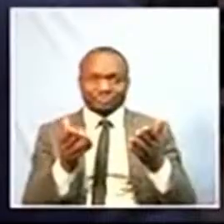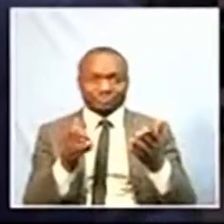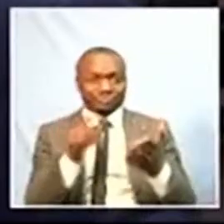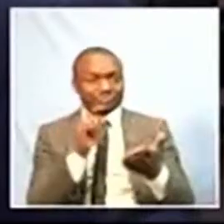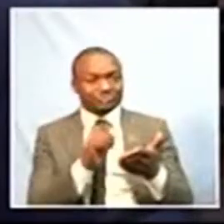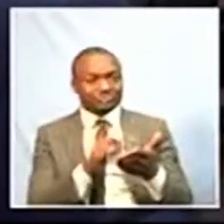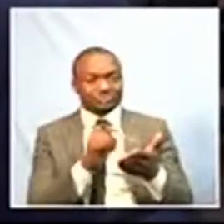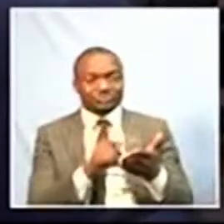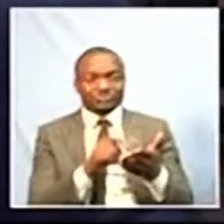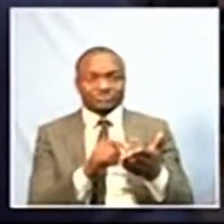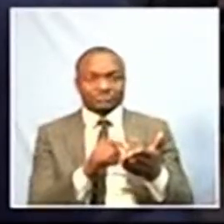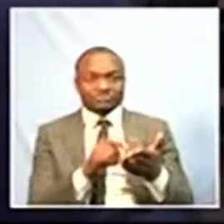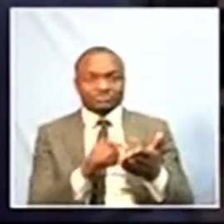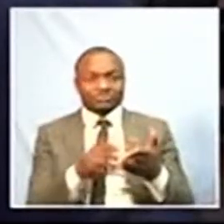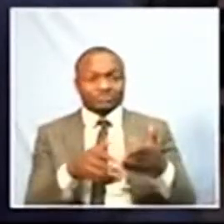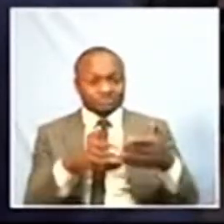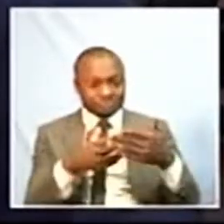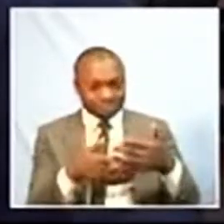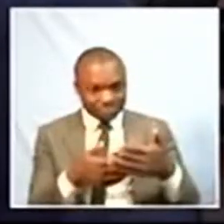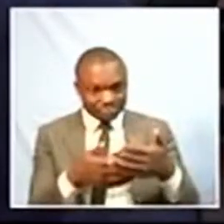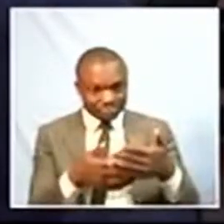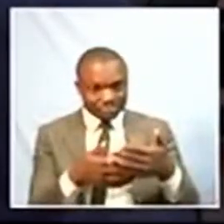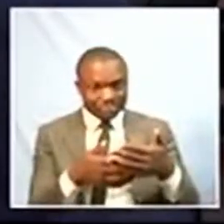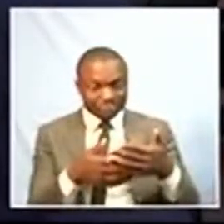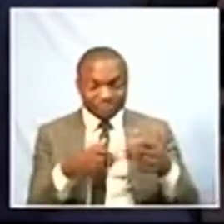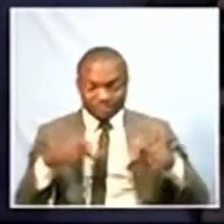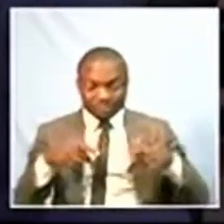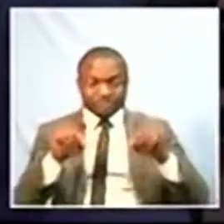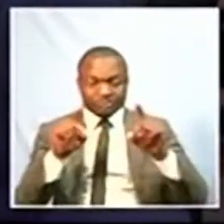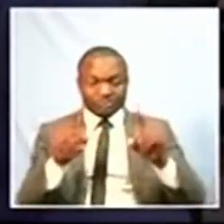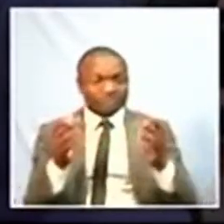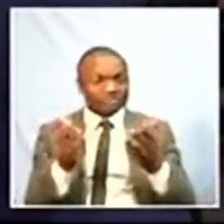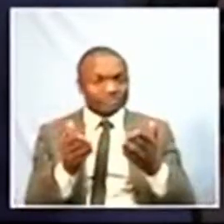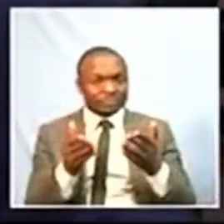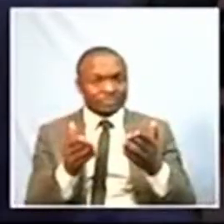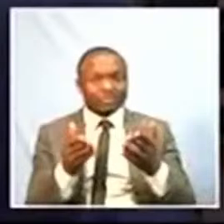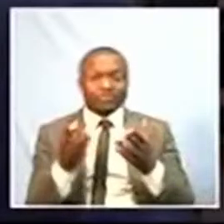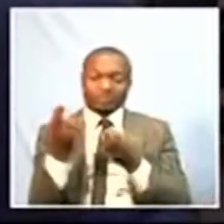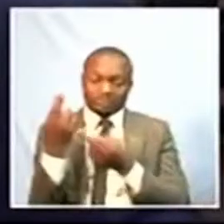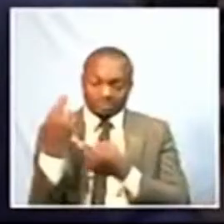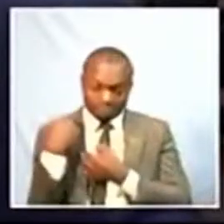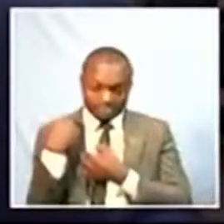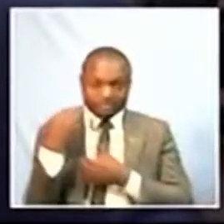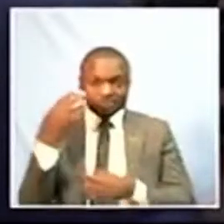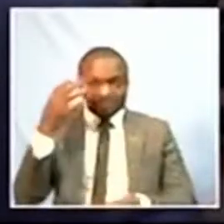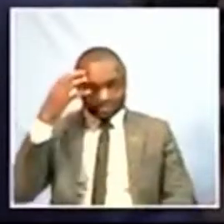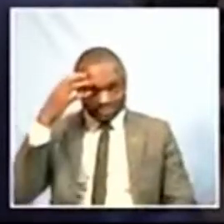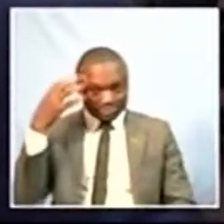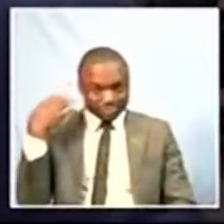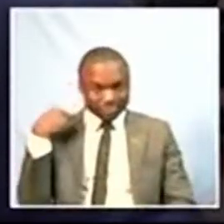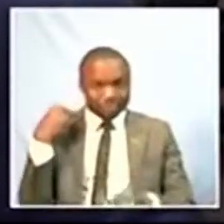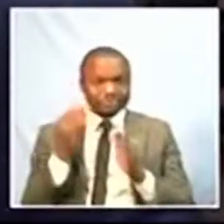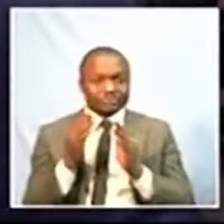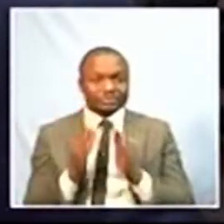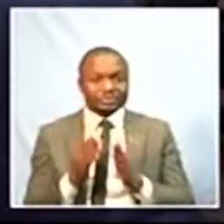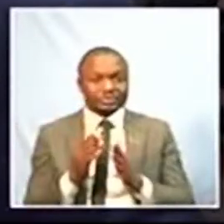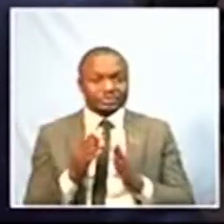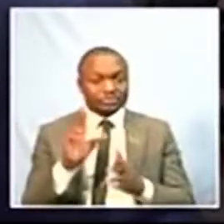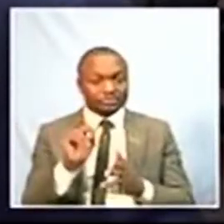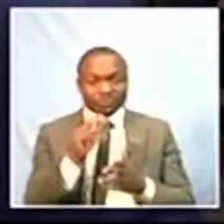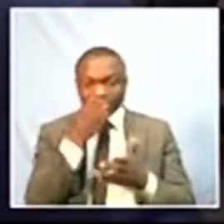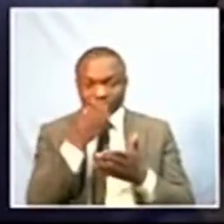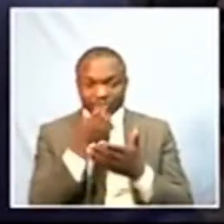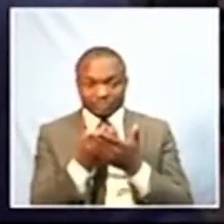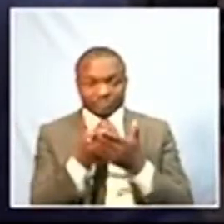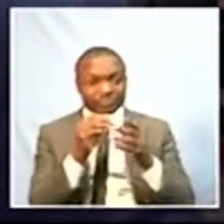alterations made on the documents from the responsible officer. There was no evidence